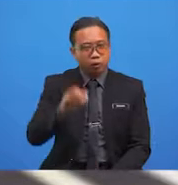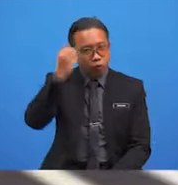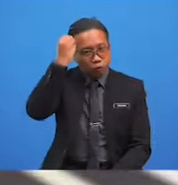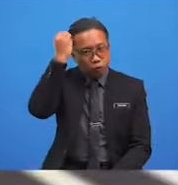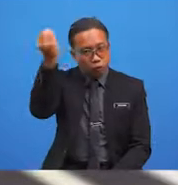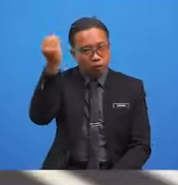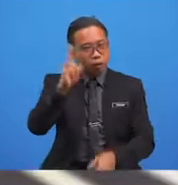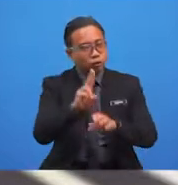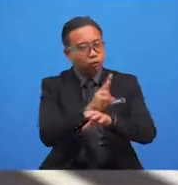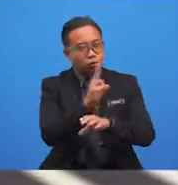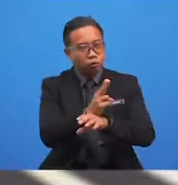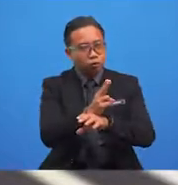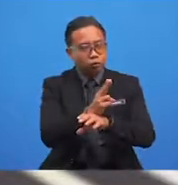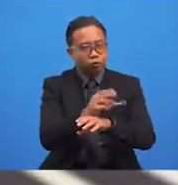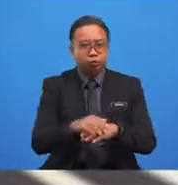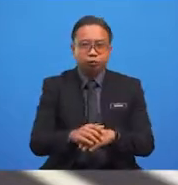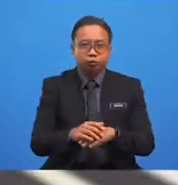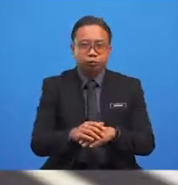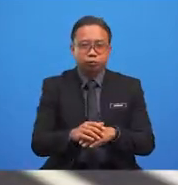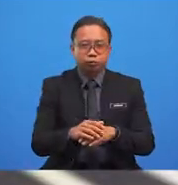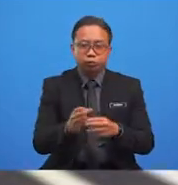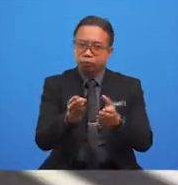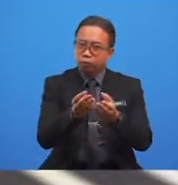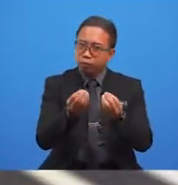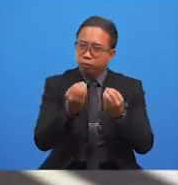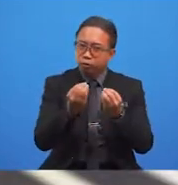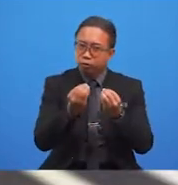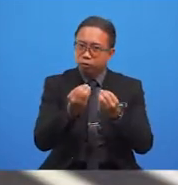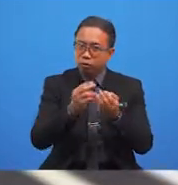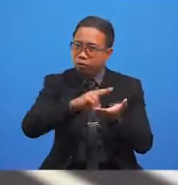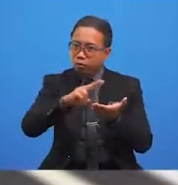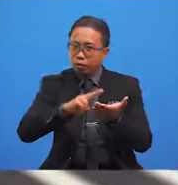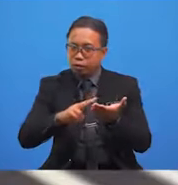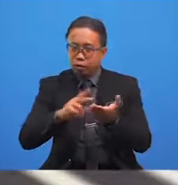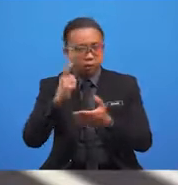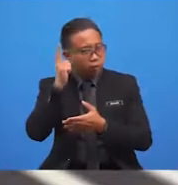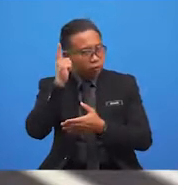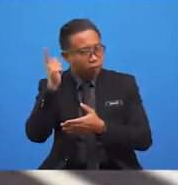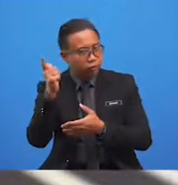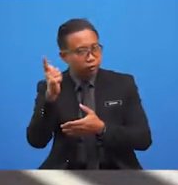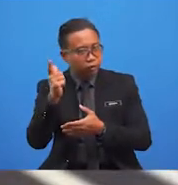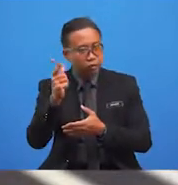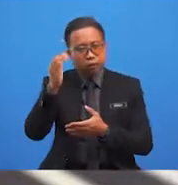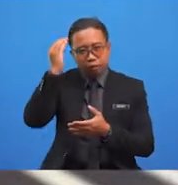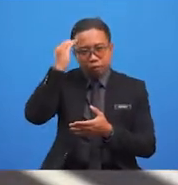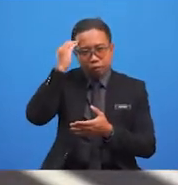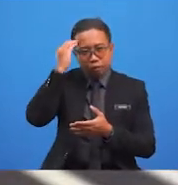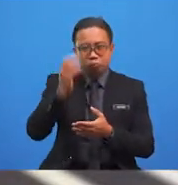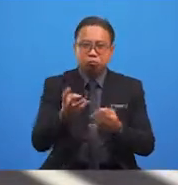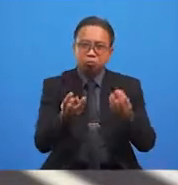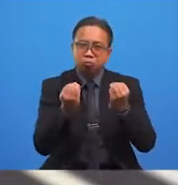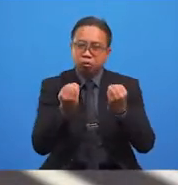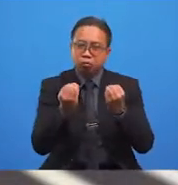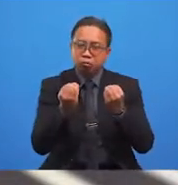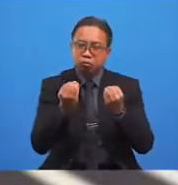Opinions are useful to persuade, but careful readers and listeners will notice and demand